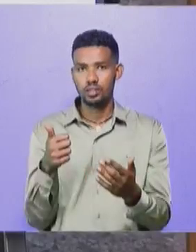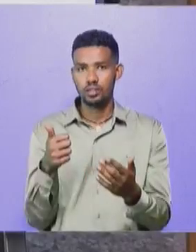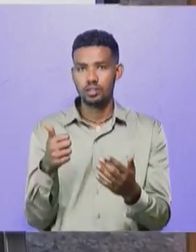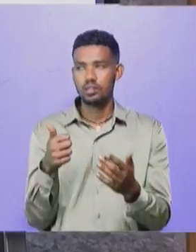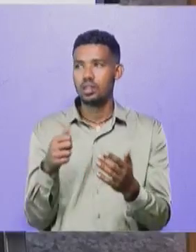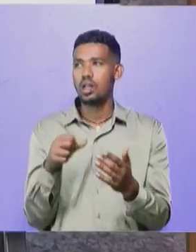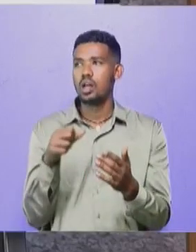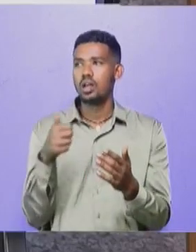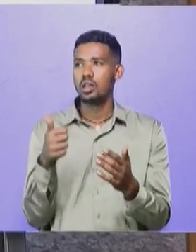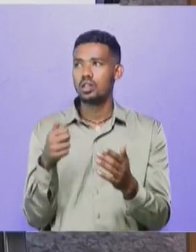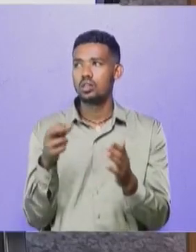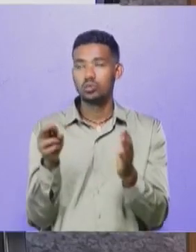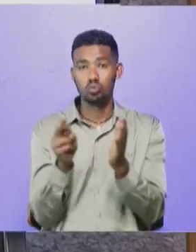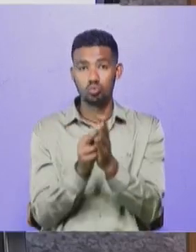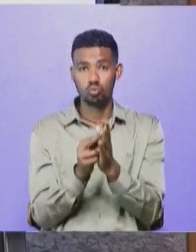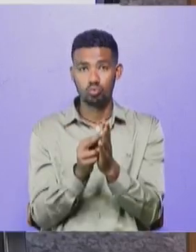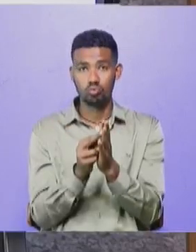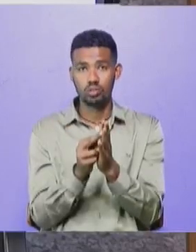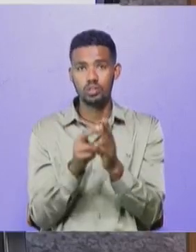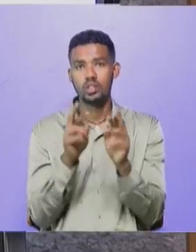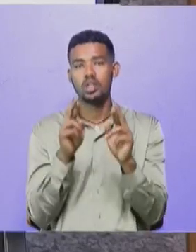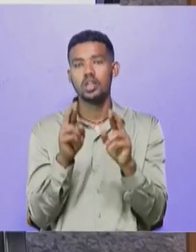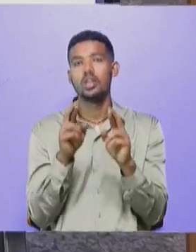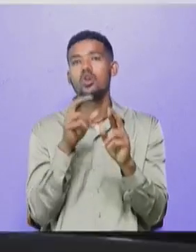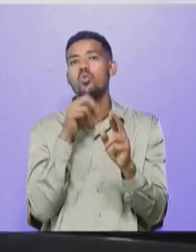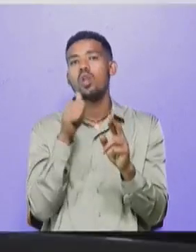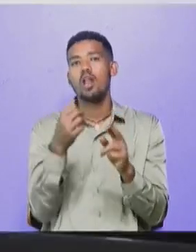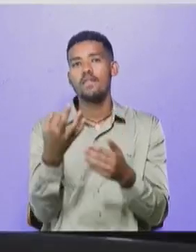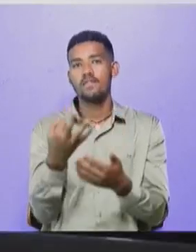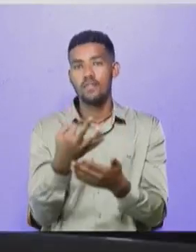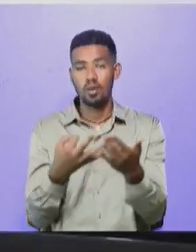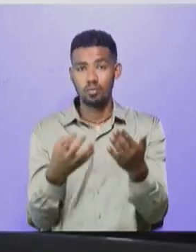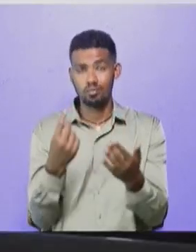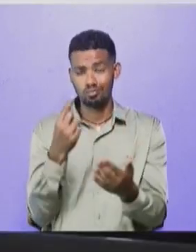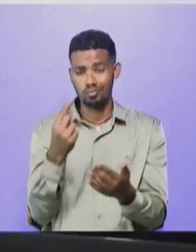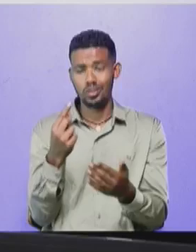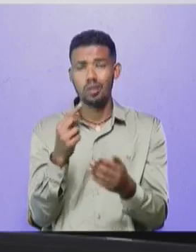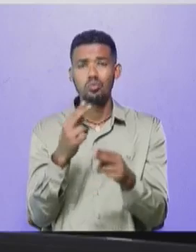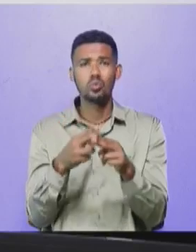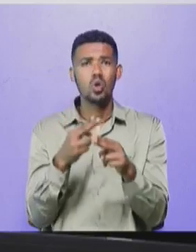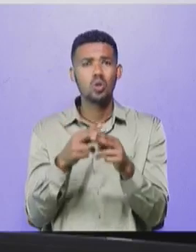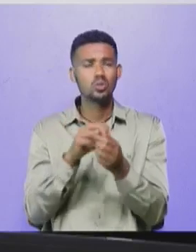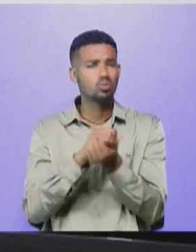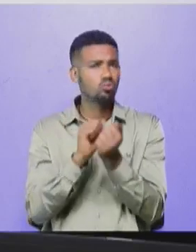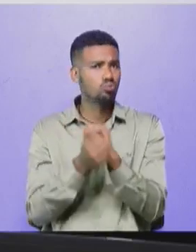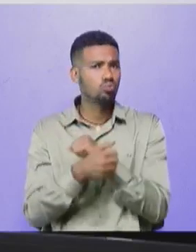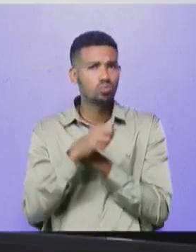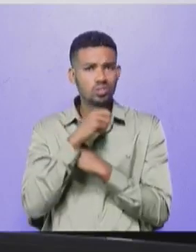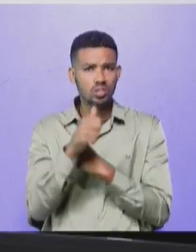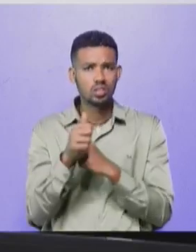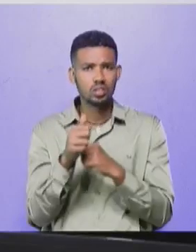is another rule in irregular form. Some nouns don't change when